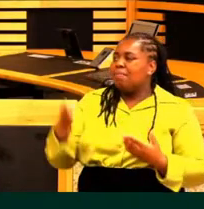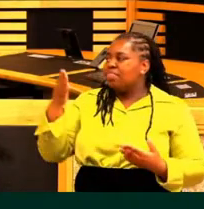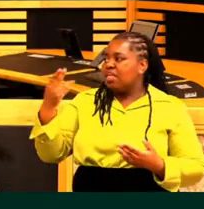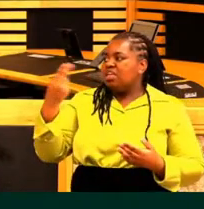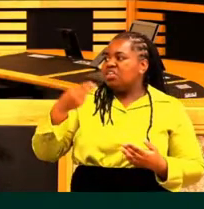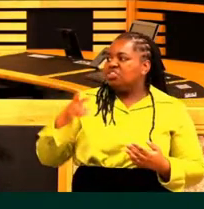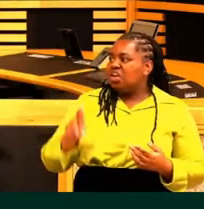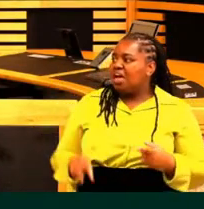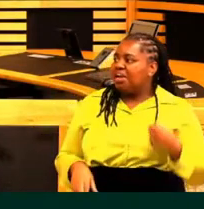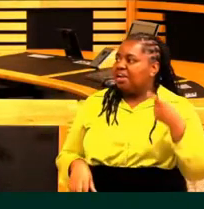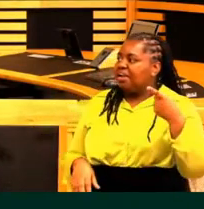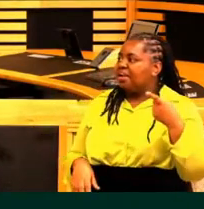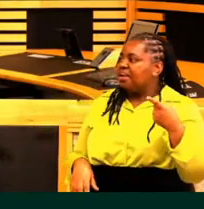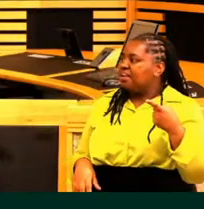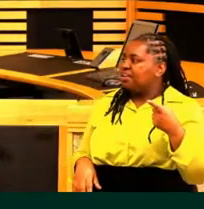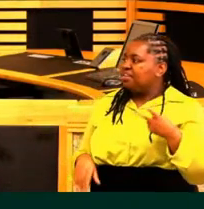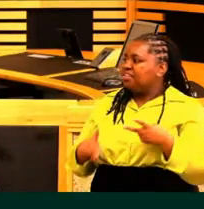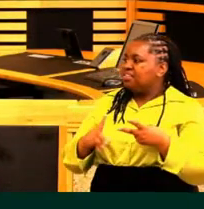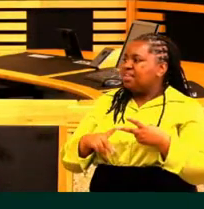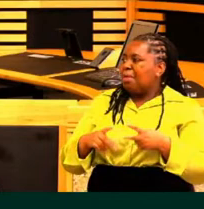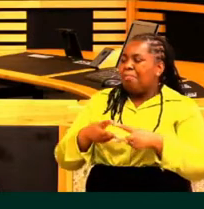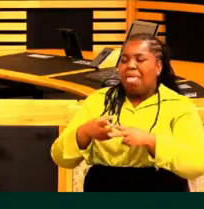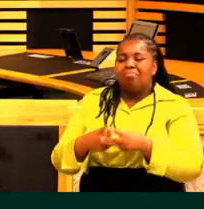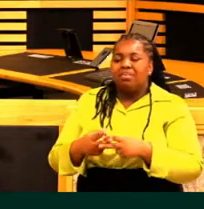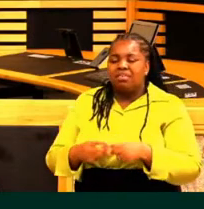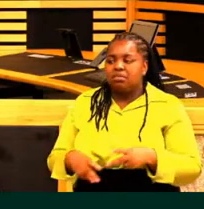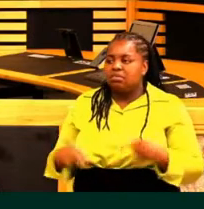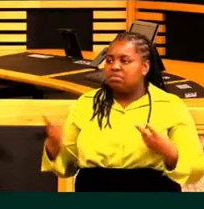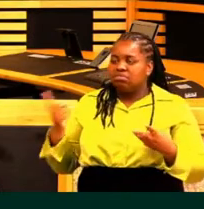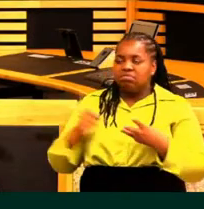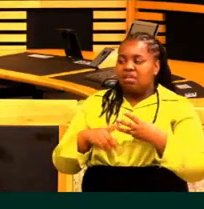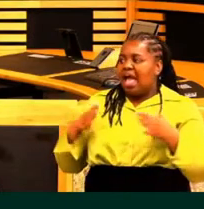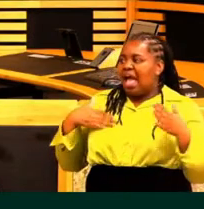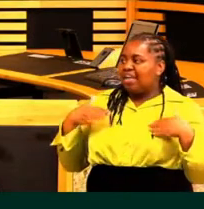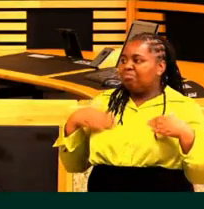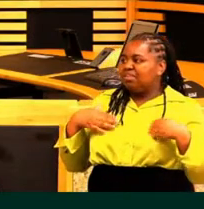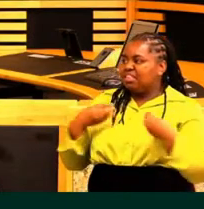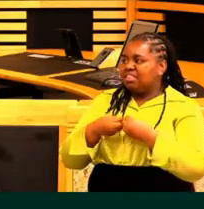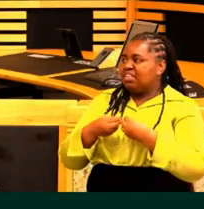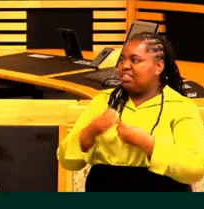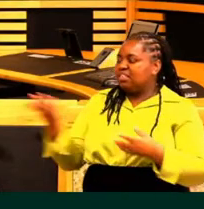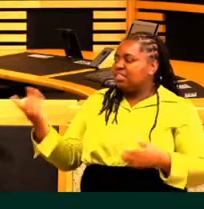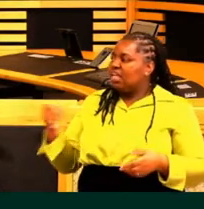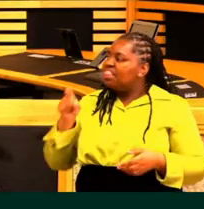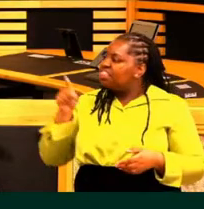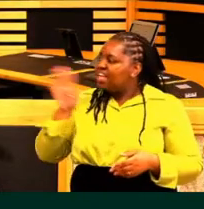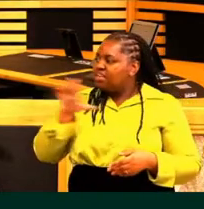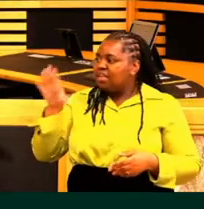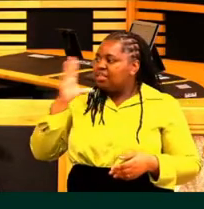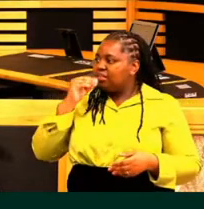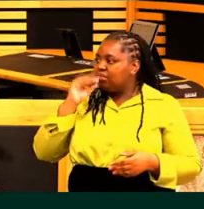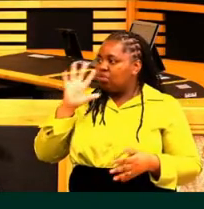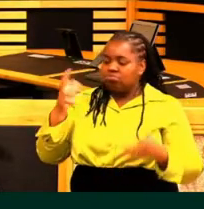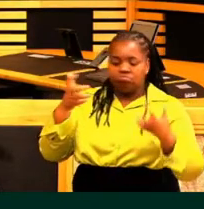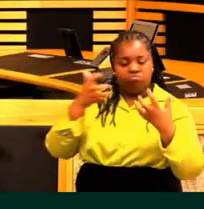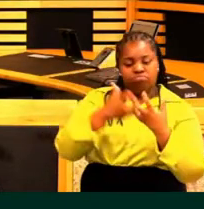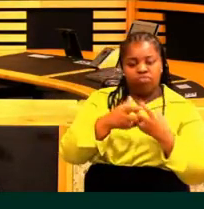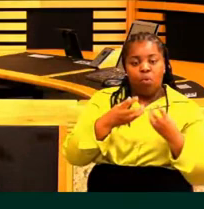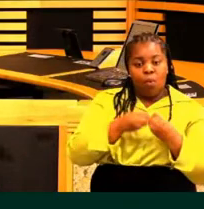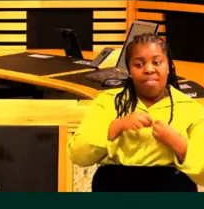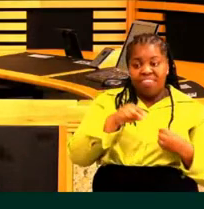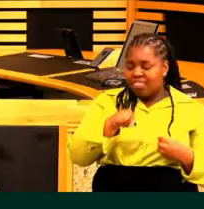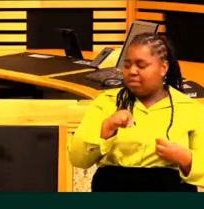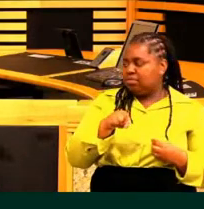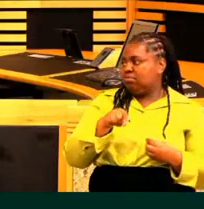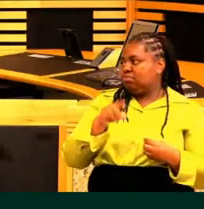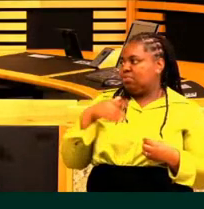HR is a plumbing it's also administrative staff that does not speak to this privacy